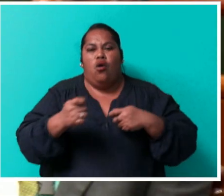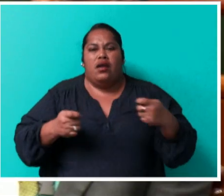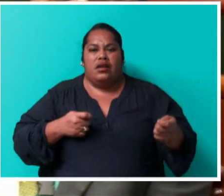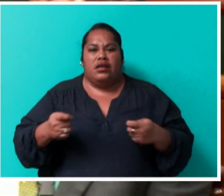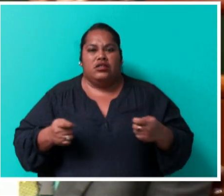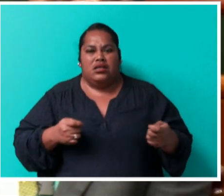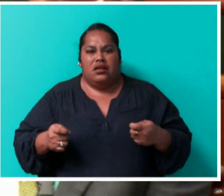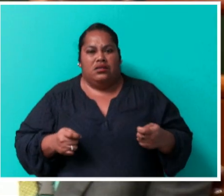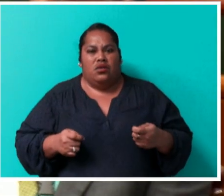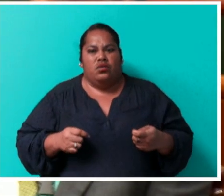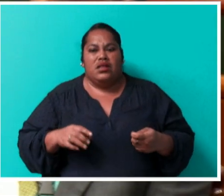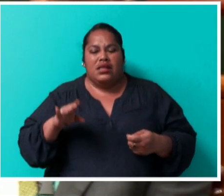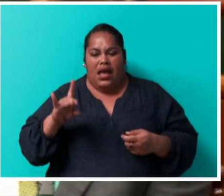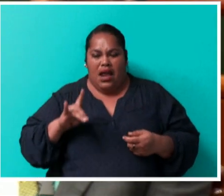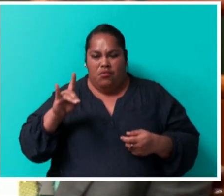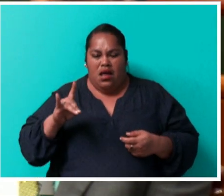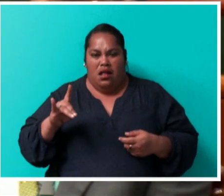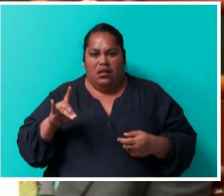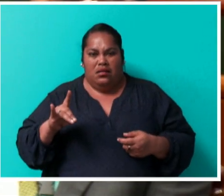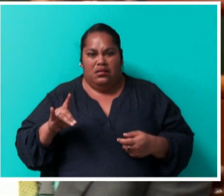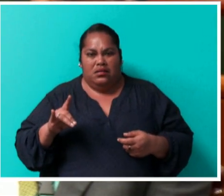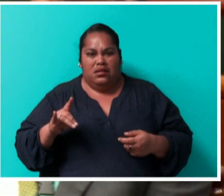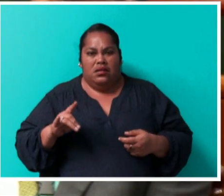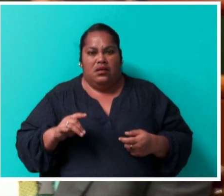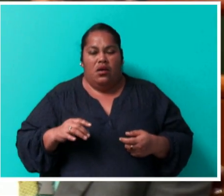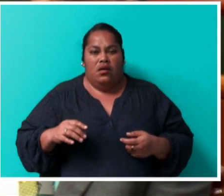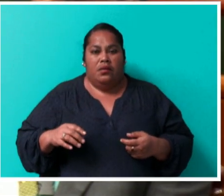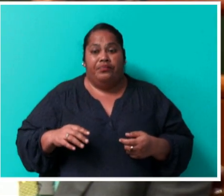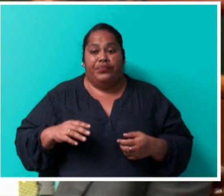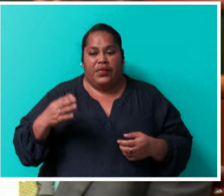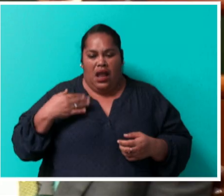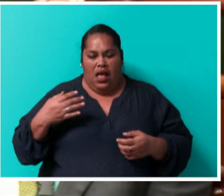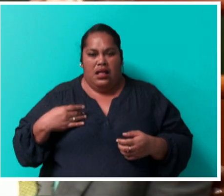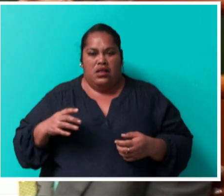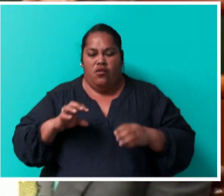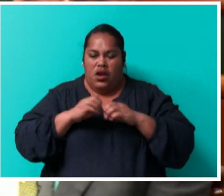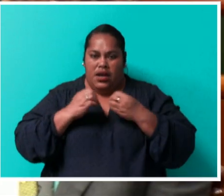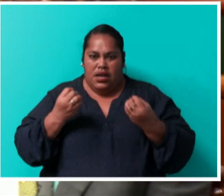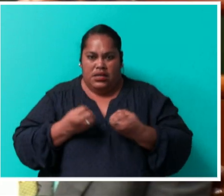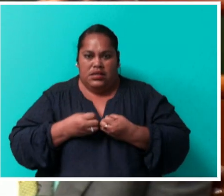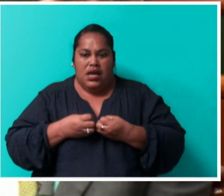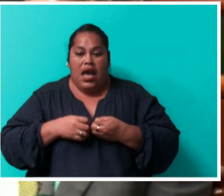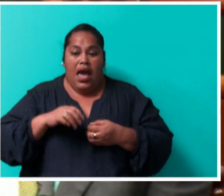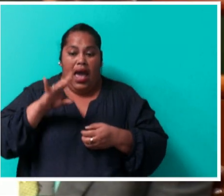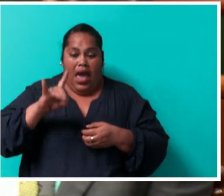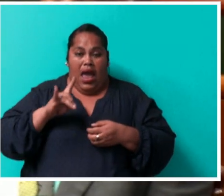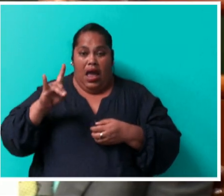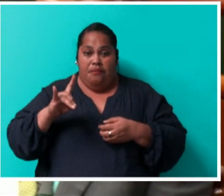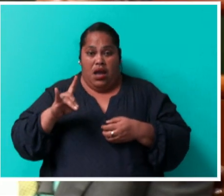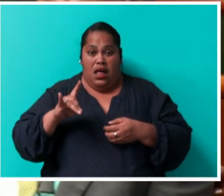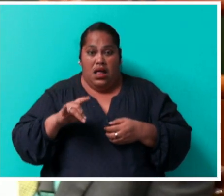recognized animal welfare organizations. Mr. Speaker, sir, animal cruelty will not